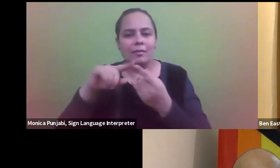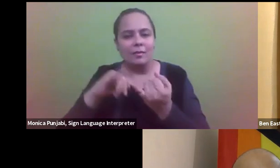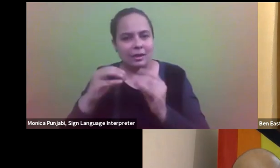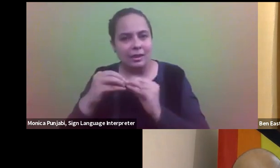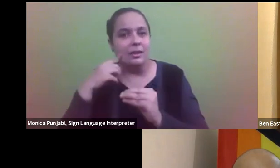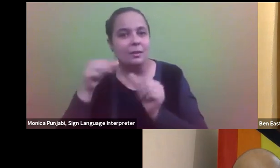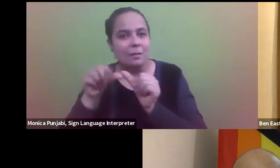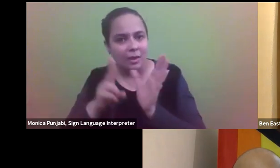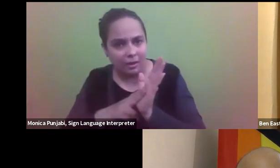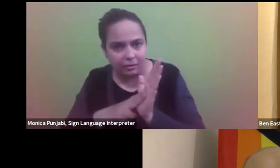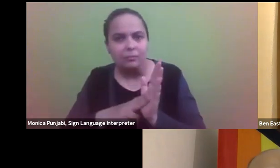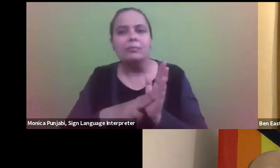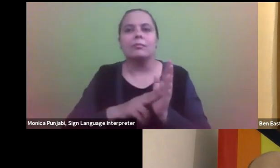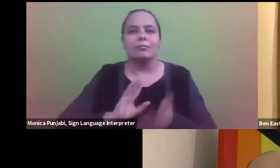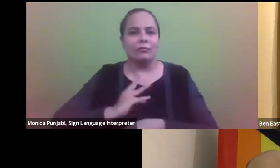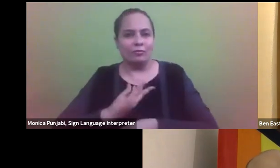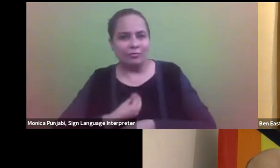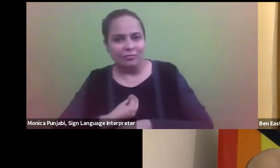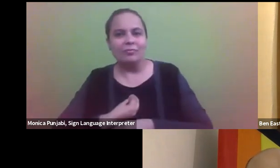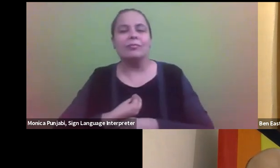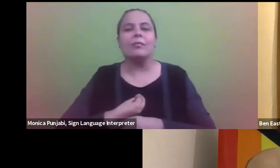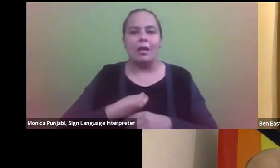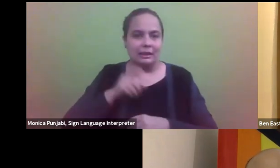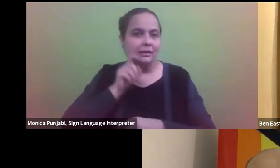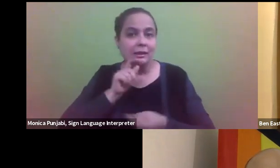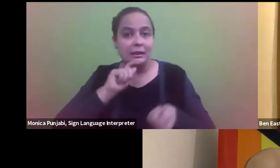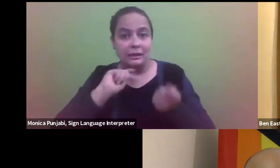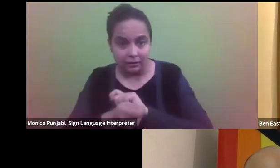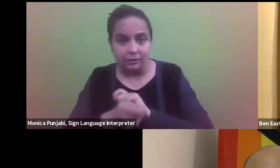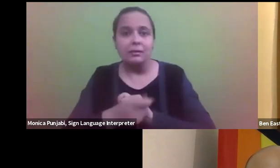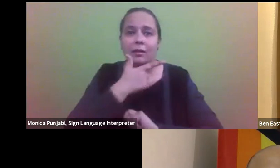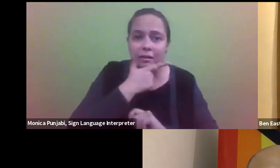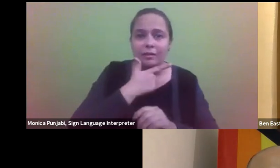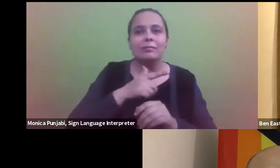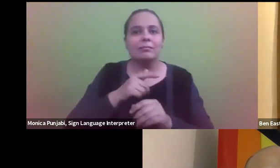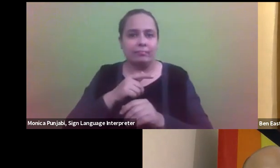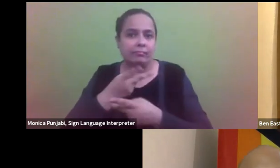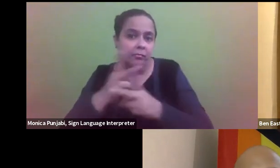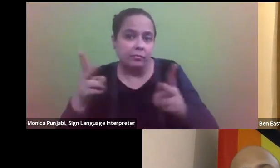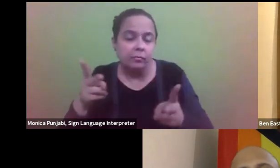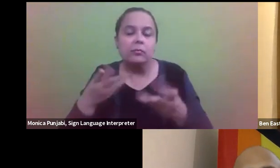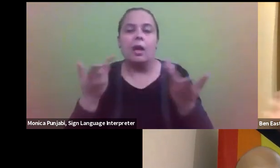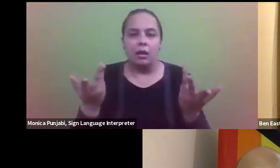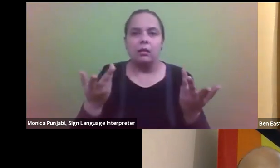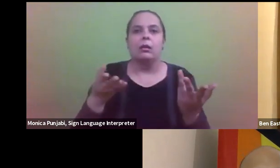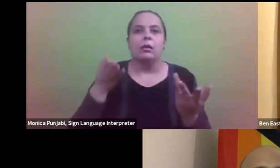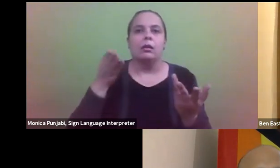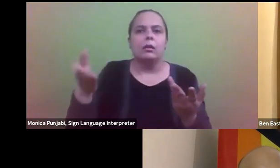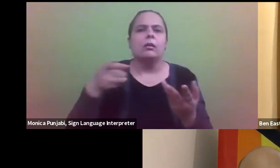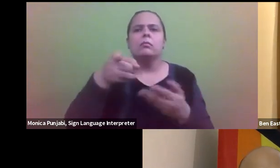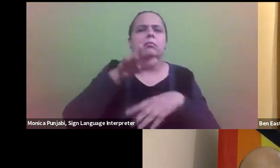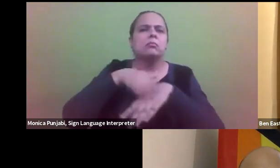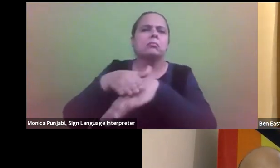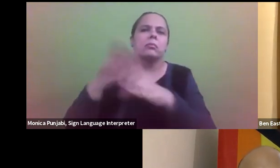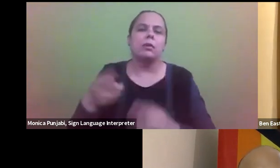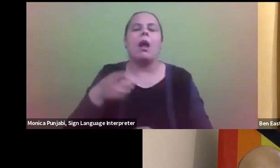you. Thanks, Ben. So it is indeed a very pertinent question because I come from a scheduled